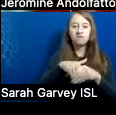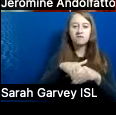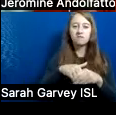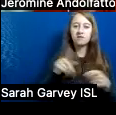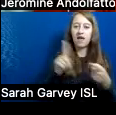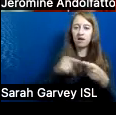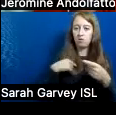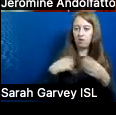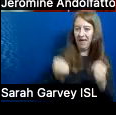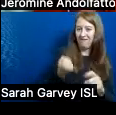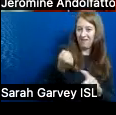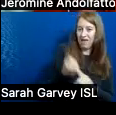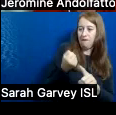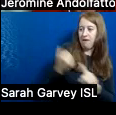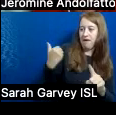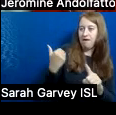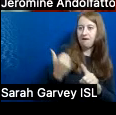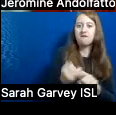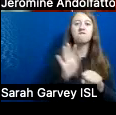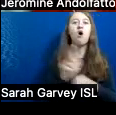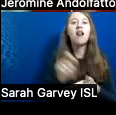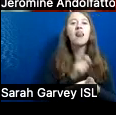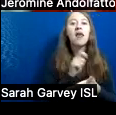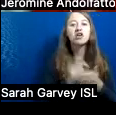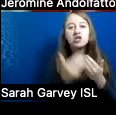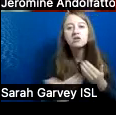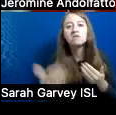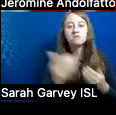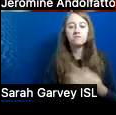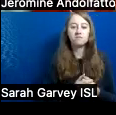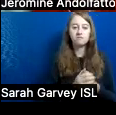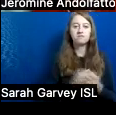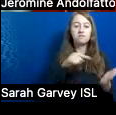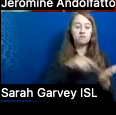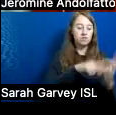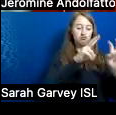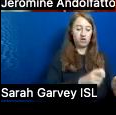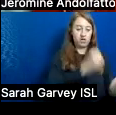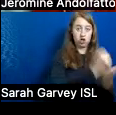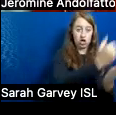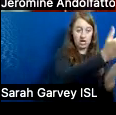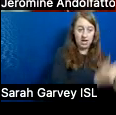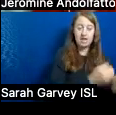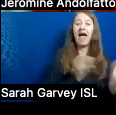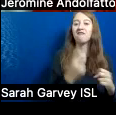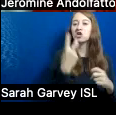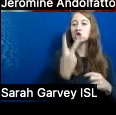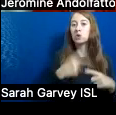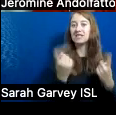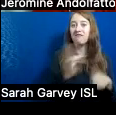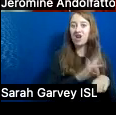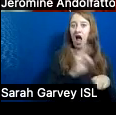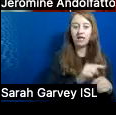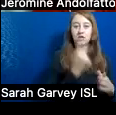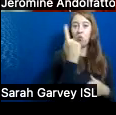will do on the election. And we have two different versions of the study, the one I showed you in print and the one online.